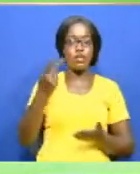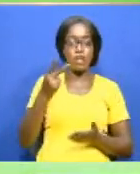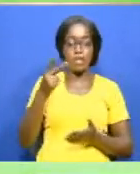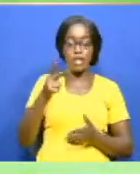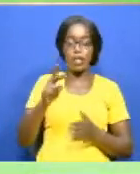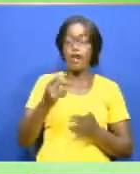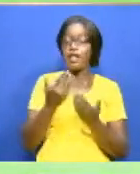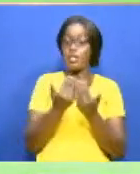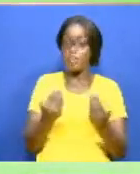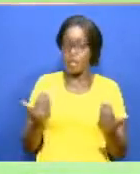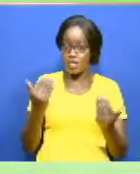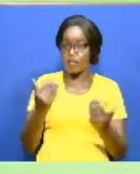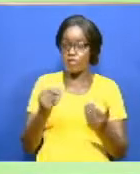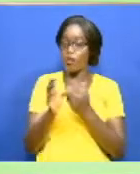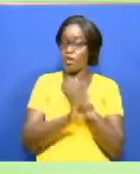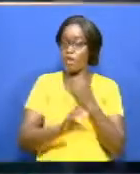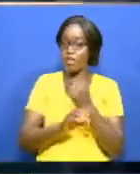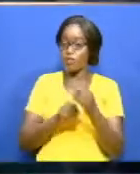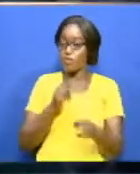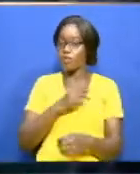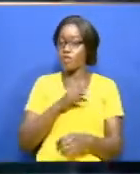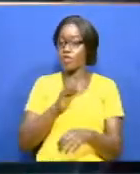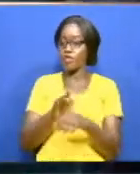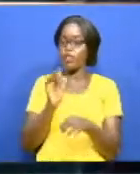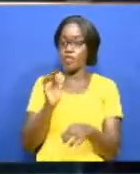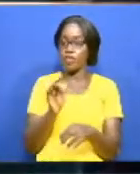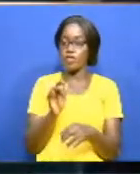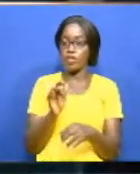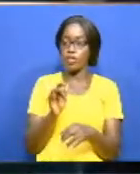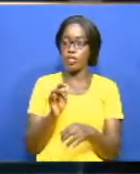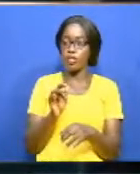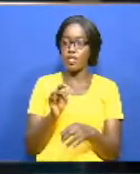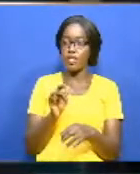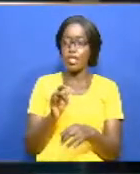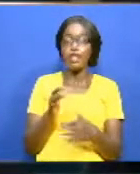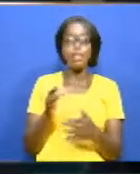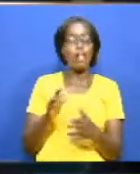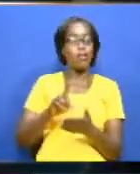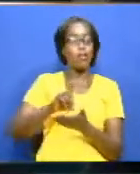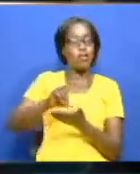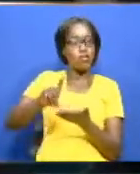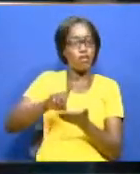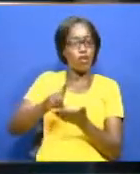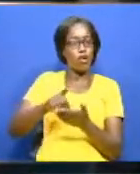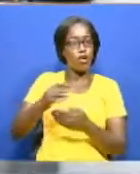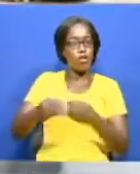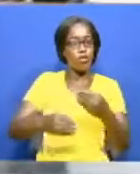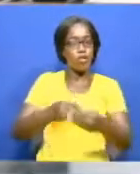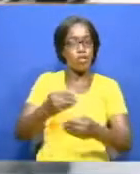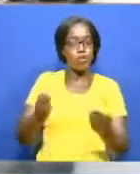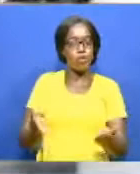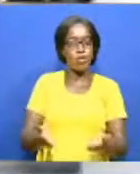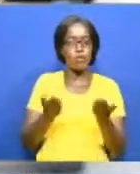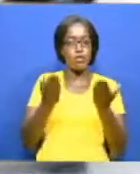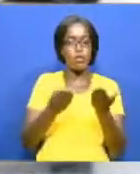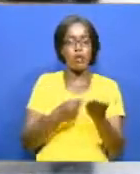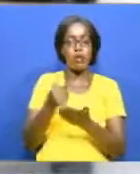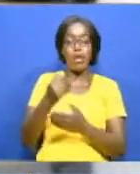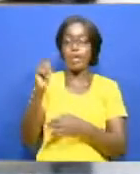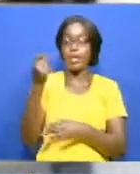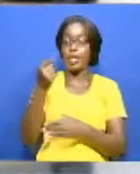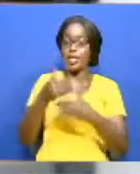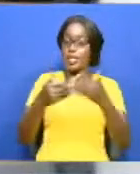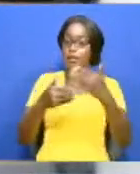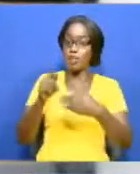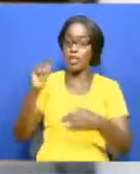these countries for fears of infection. The uptake of locally made products has also been boosted by the Buy Kenya, Build Kenya